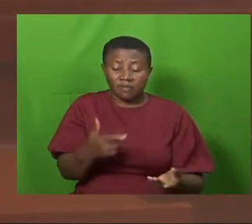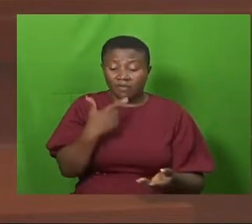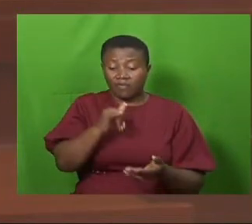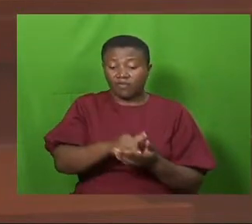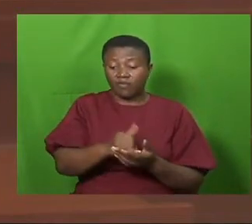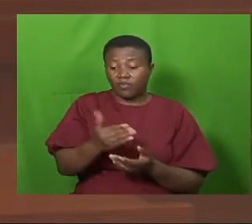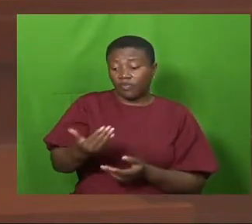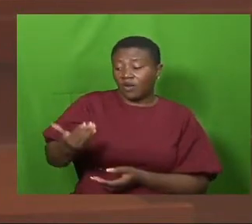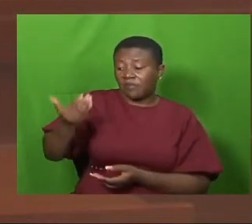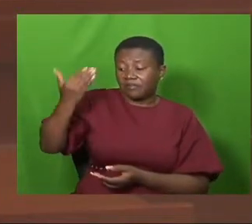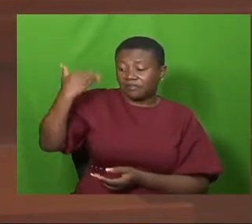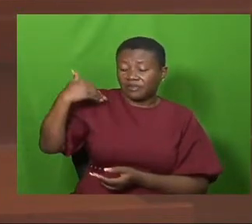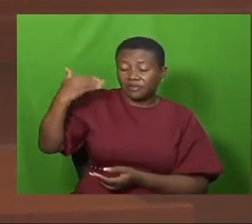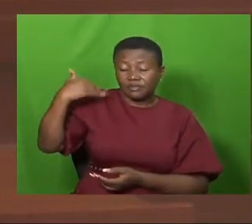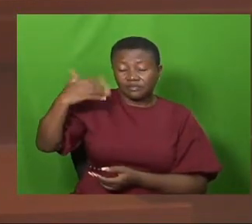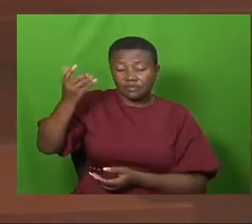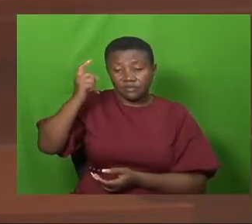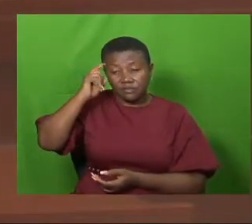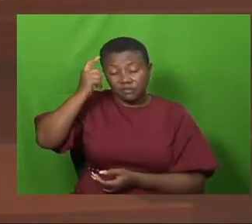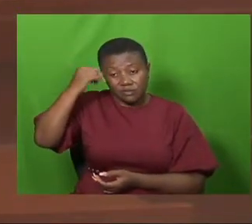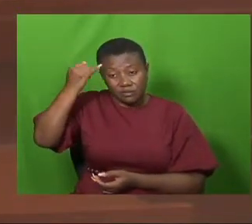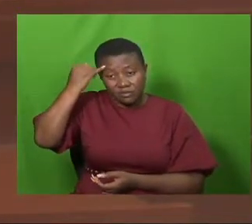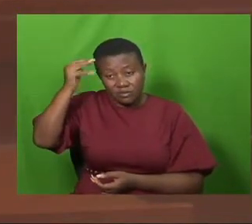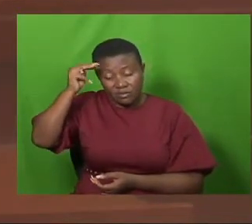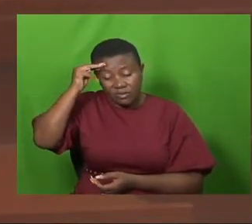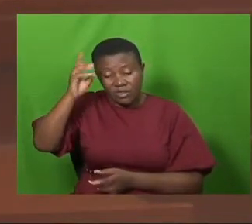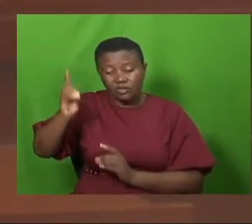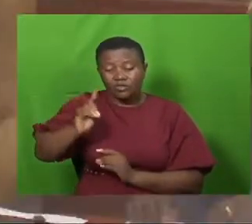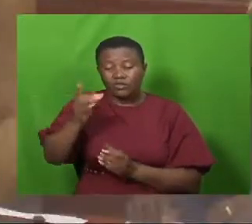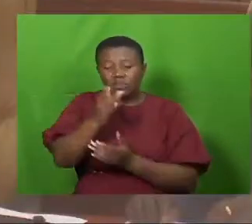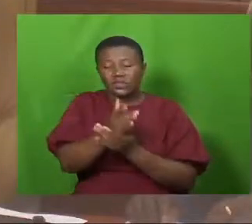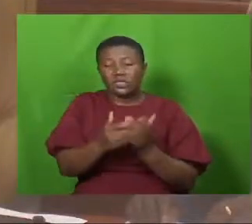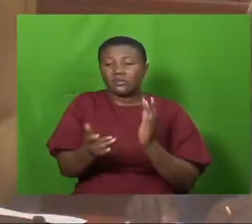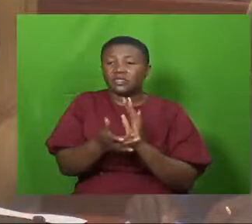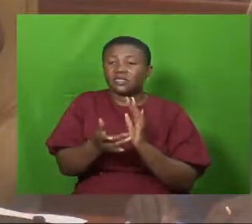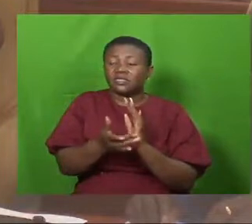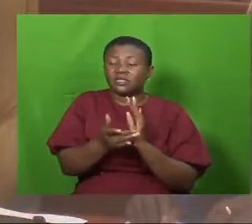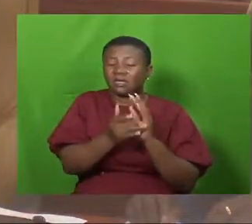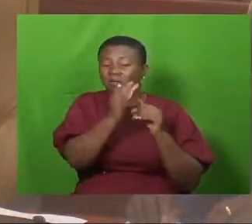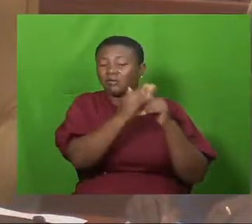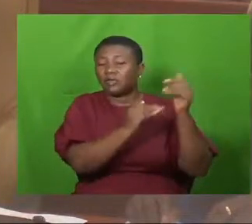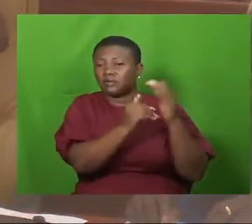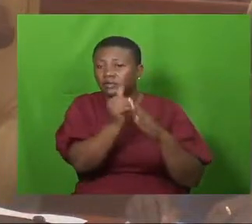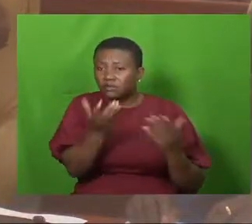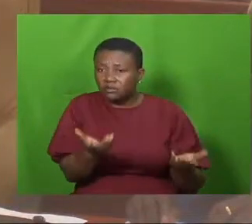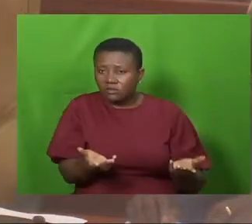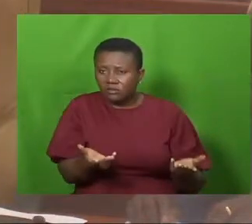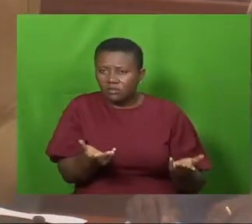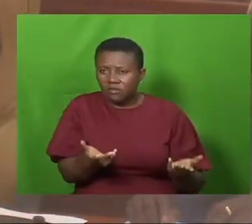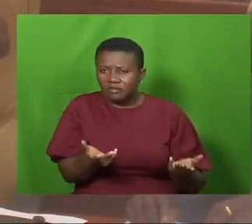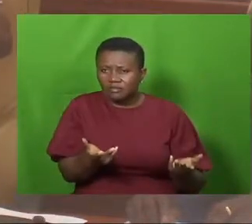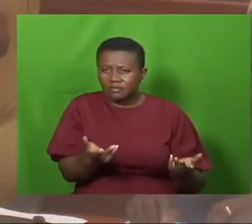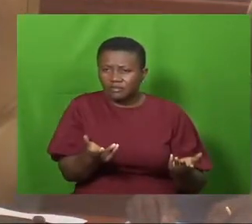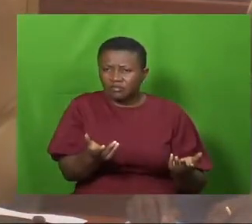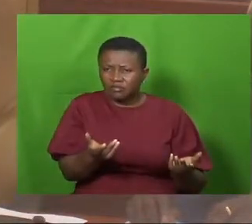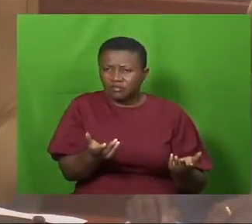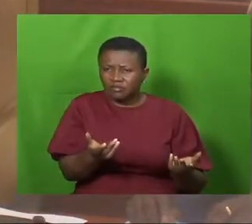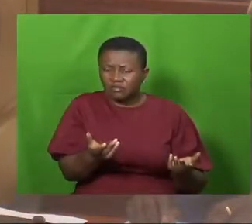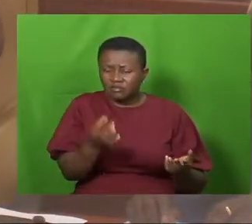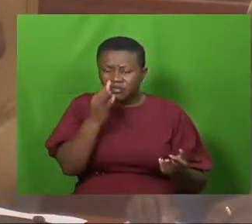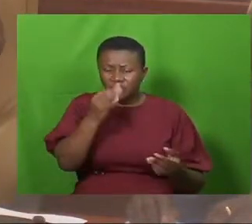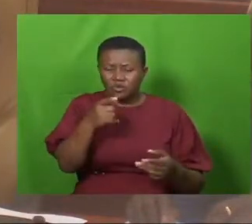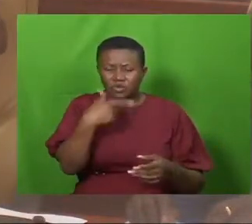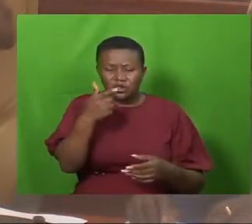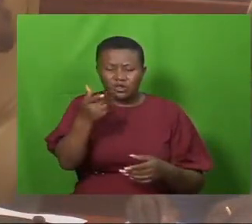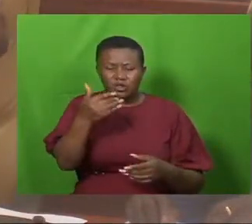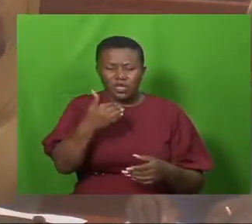government did attempt to put in place some digital infrastructure. But if you say you put in place the Eastern Corridor